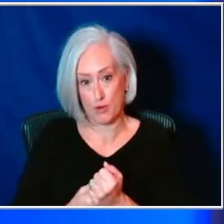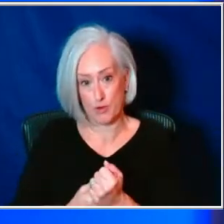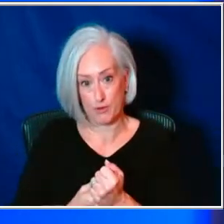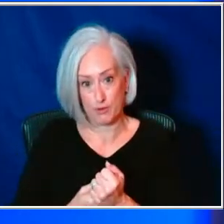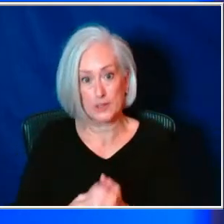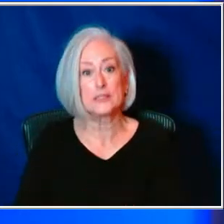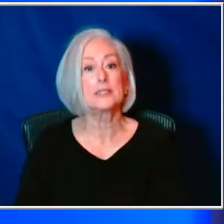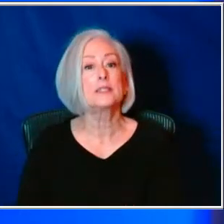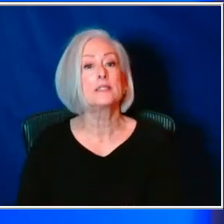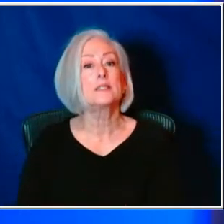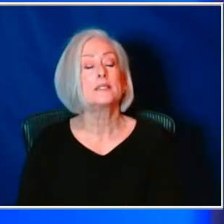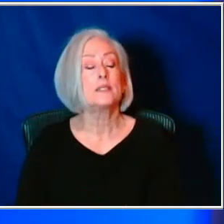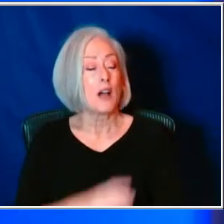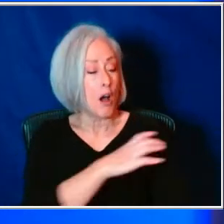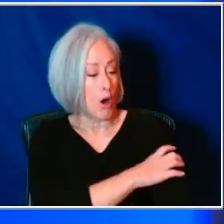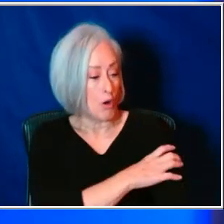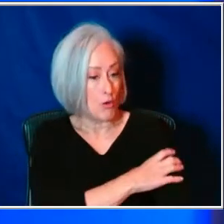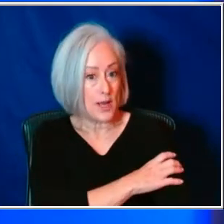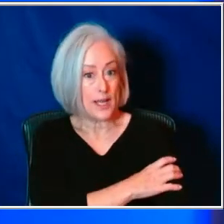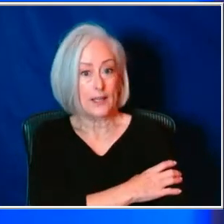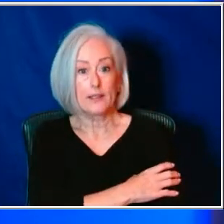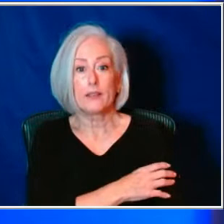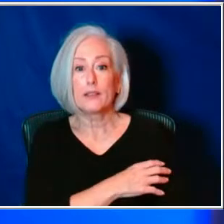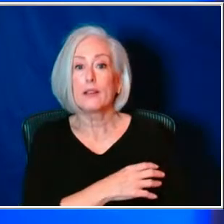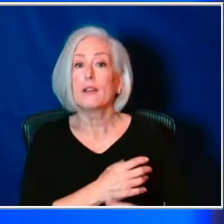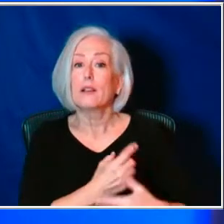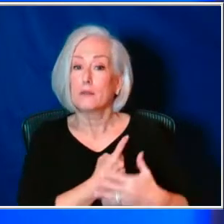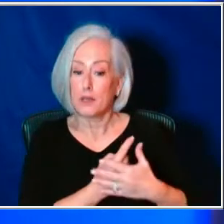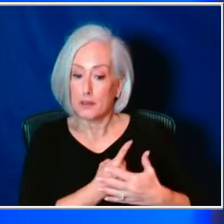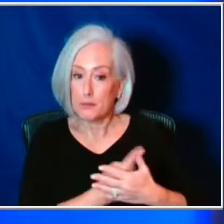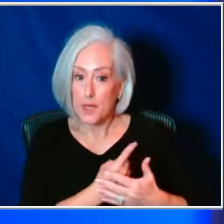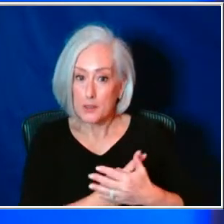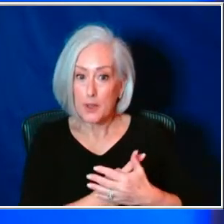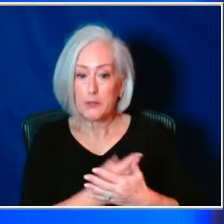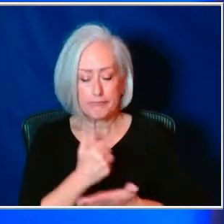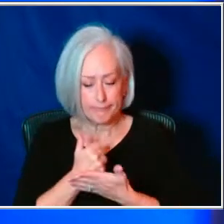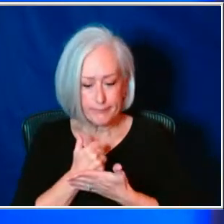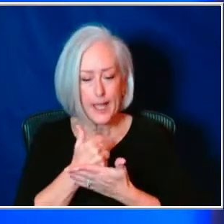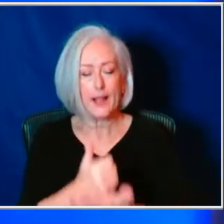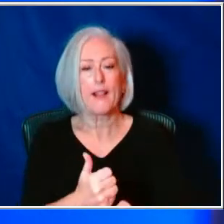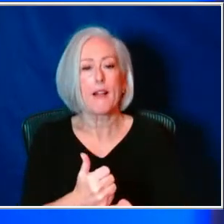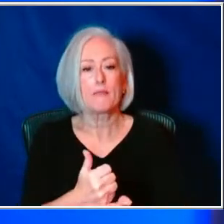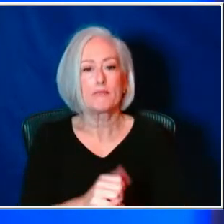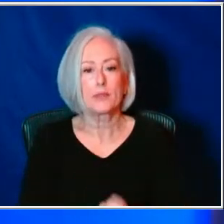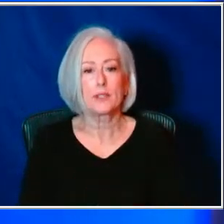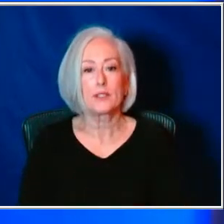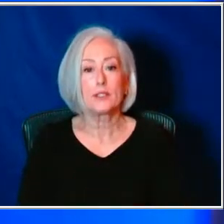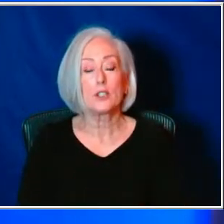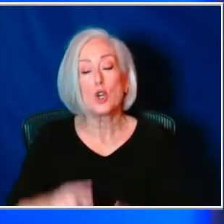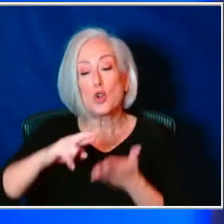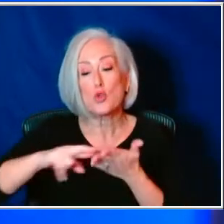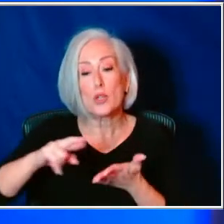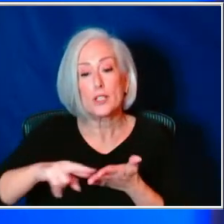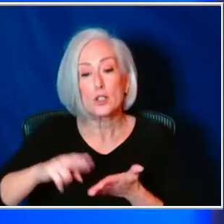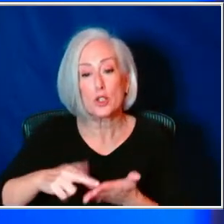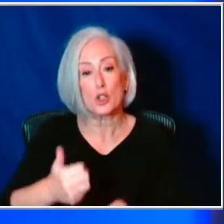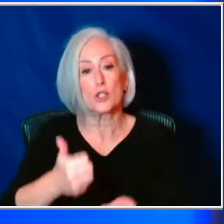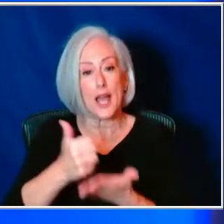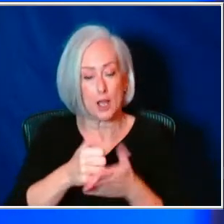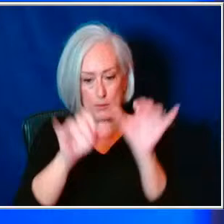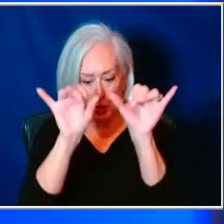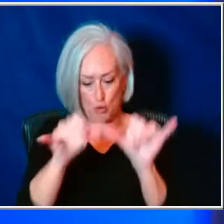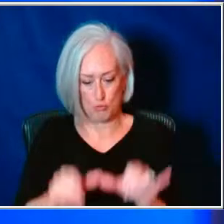can be used clinically to inform practice. And in research, we use biomarkers to basically measure different